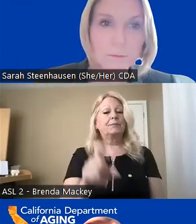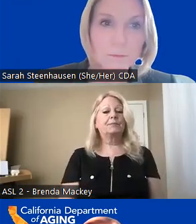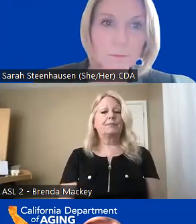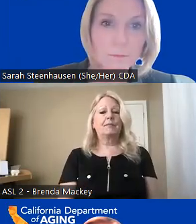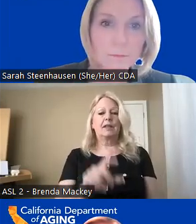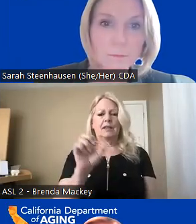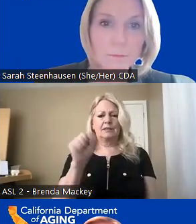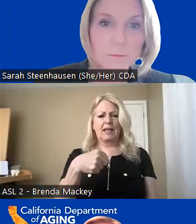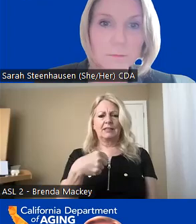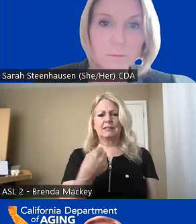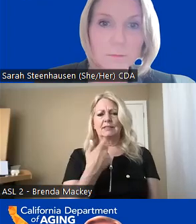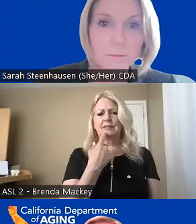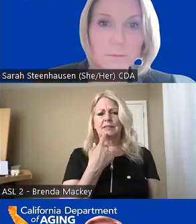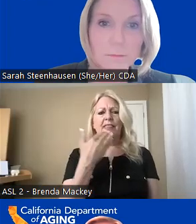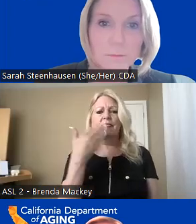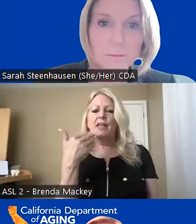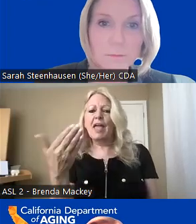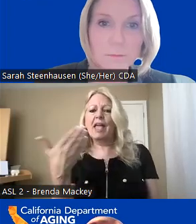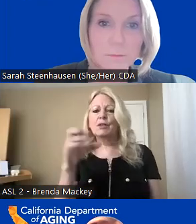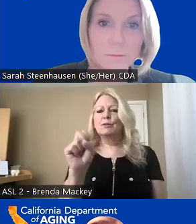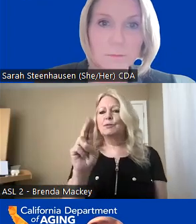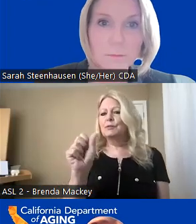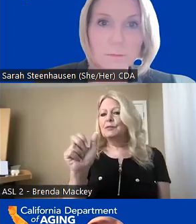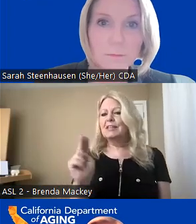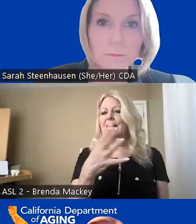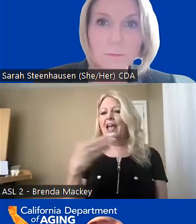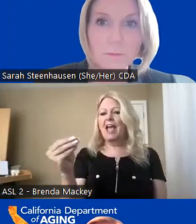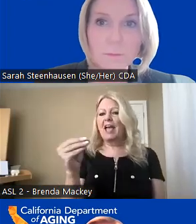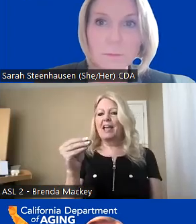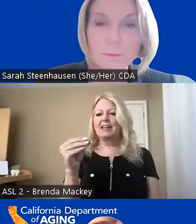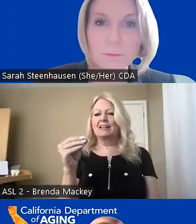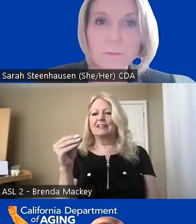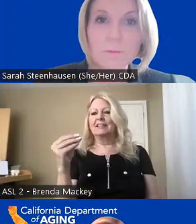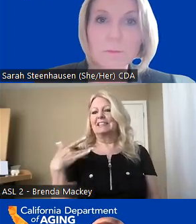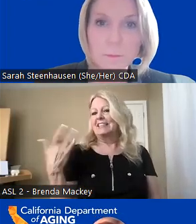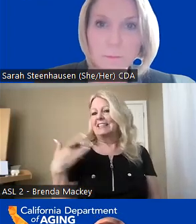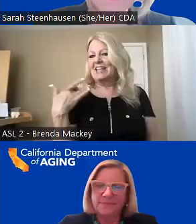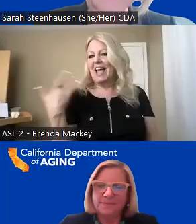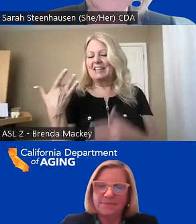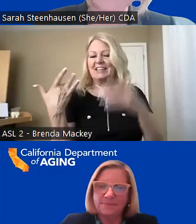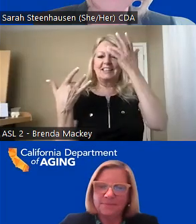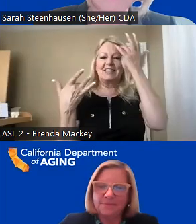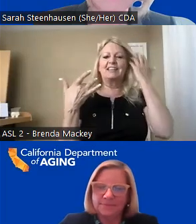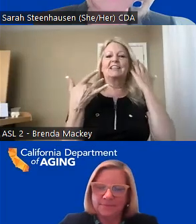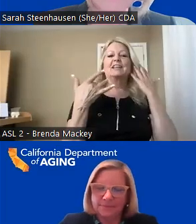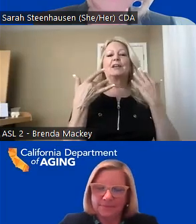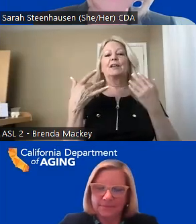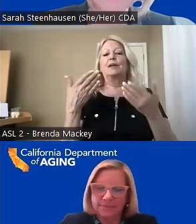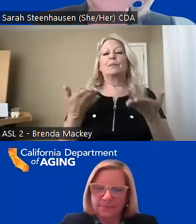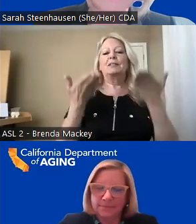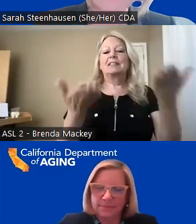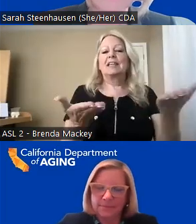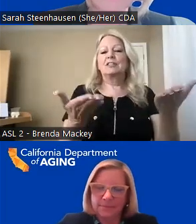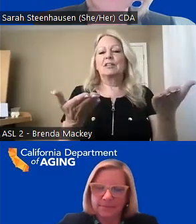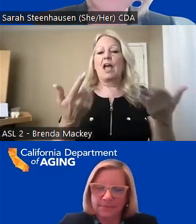you. Thanks, Susan and Sarah. Sarah, great presentation, exciting work. I have two questions, probably